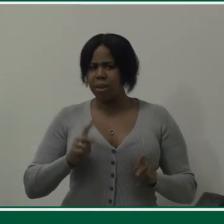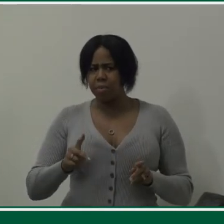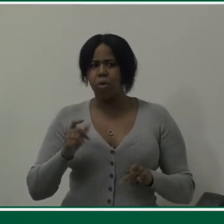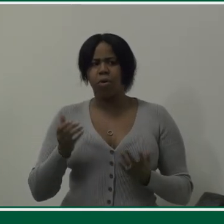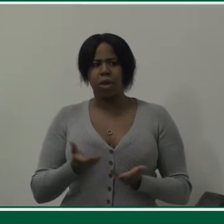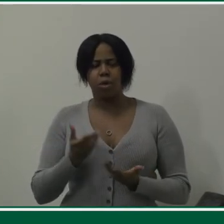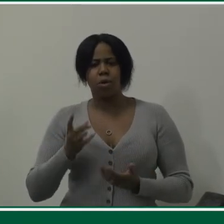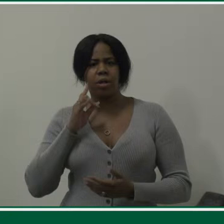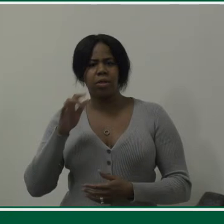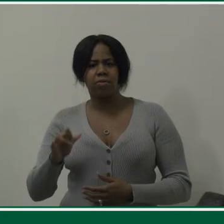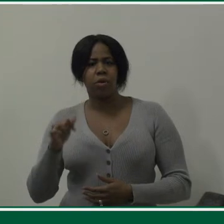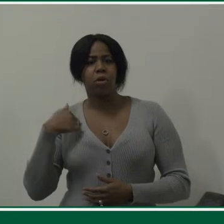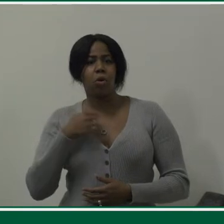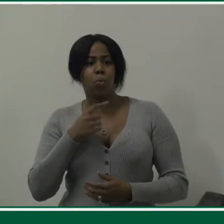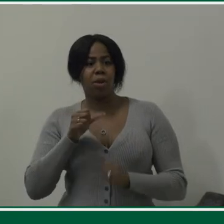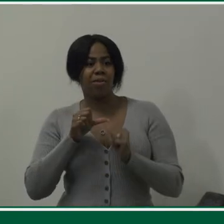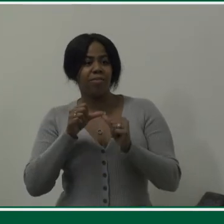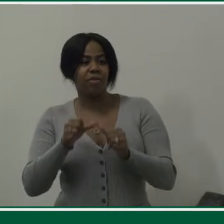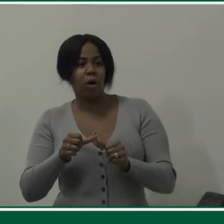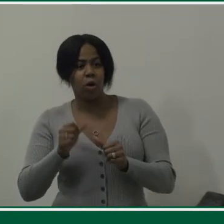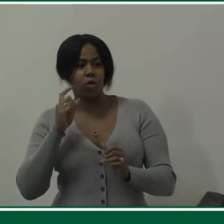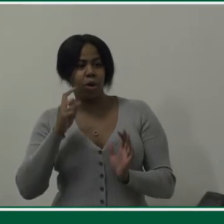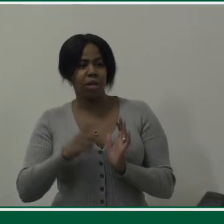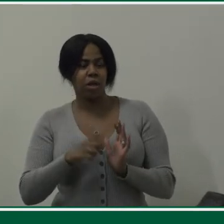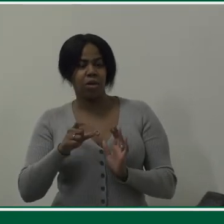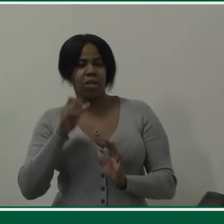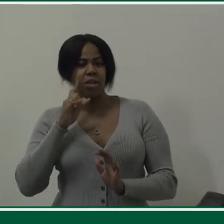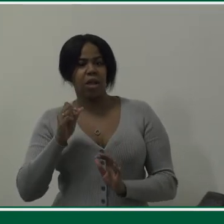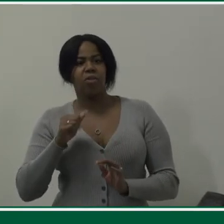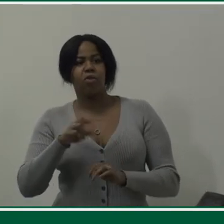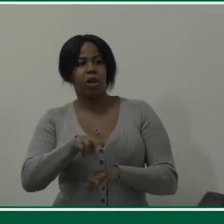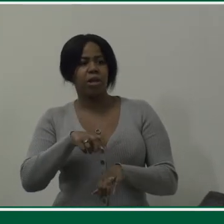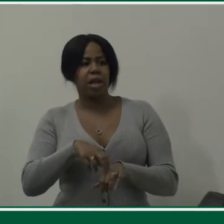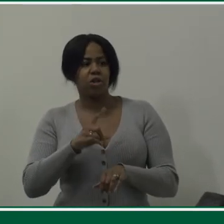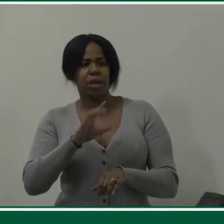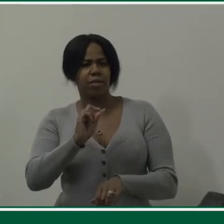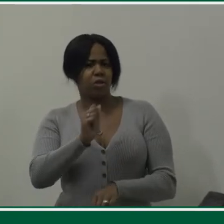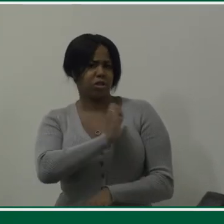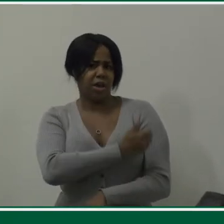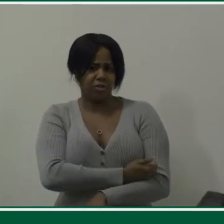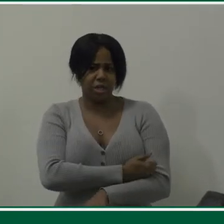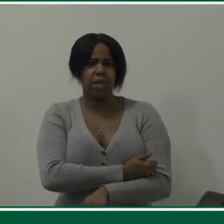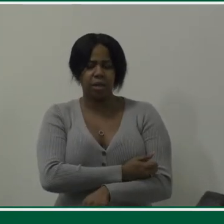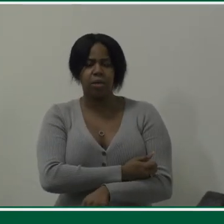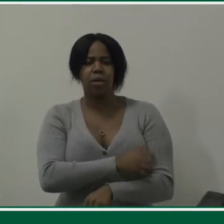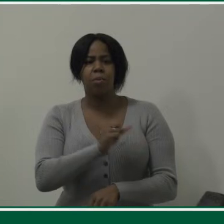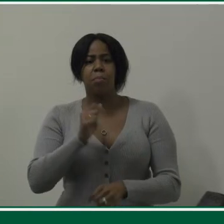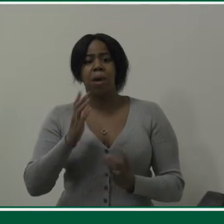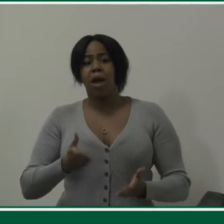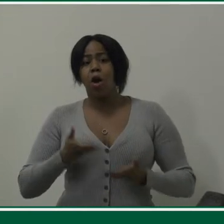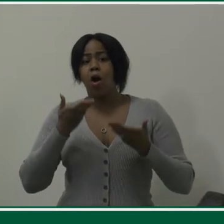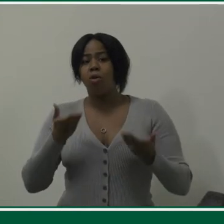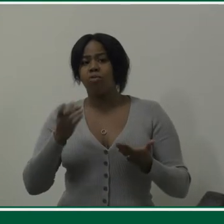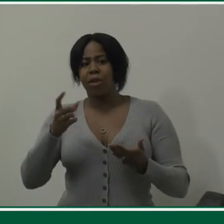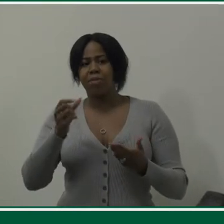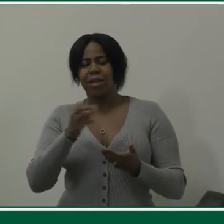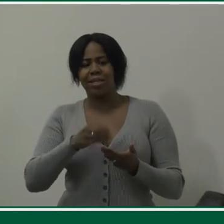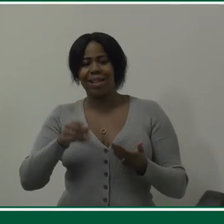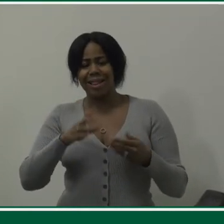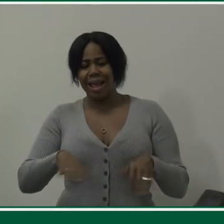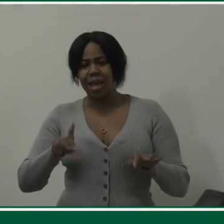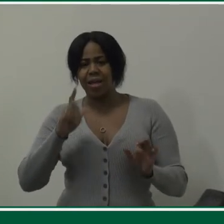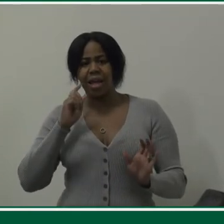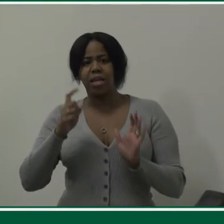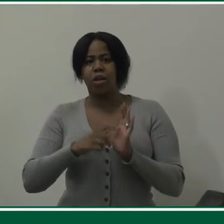further recognize these California Native Nations and respect their sovereignty. By offering this land acknowledgement, we